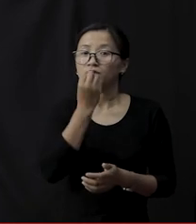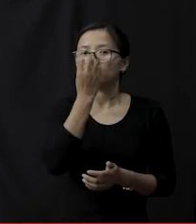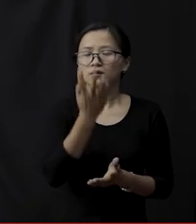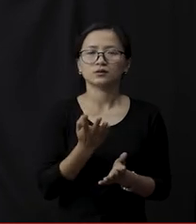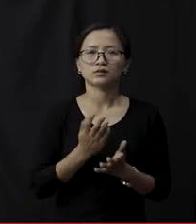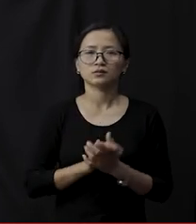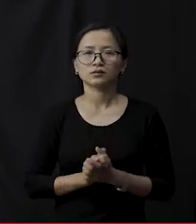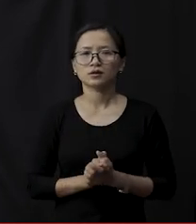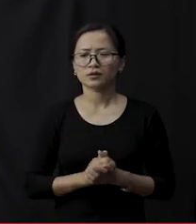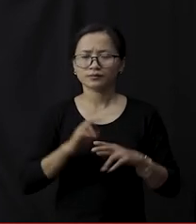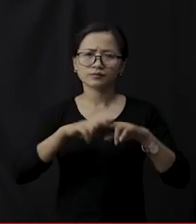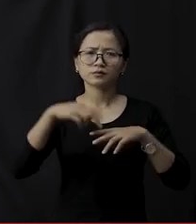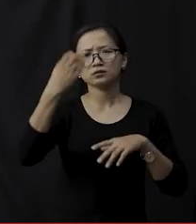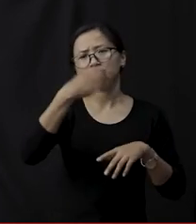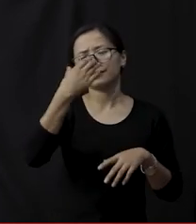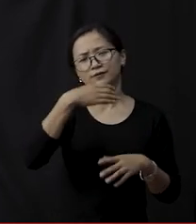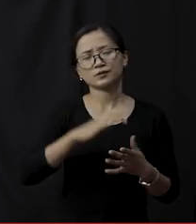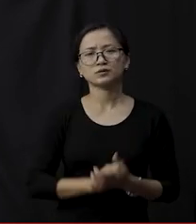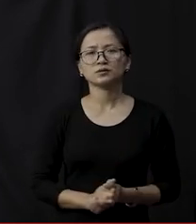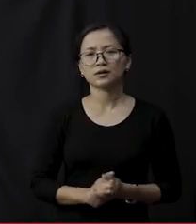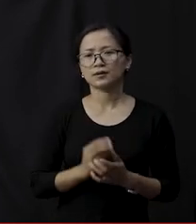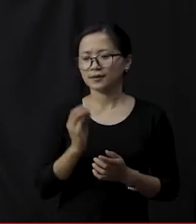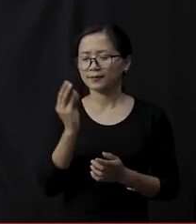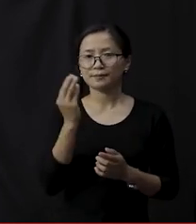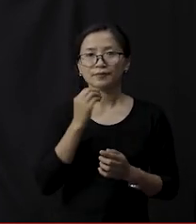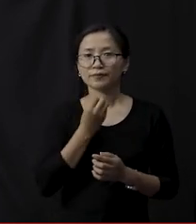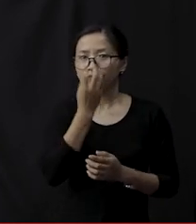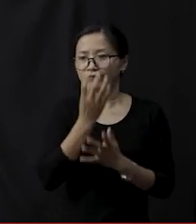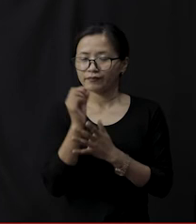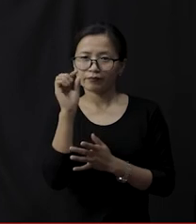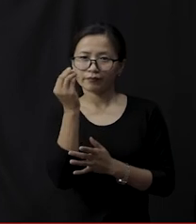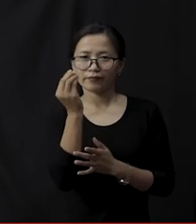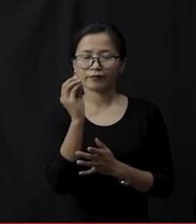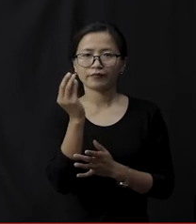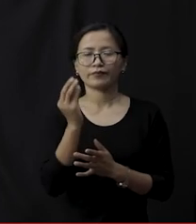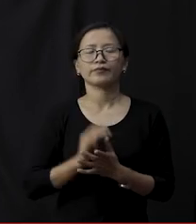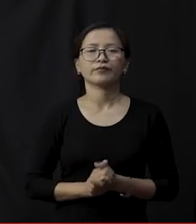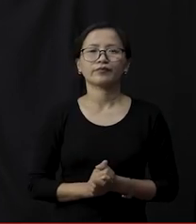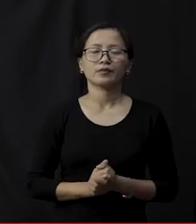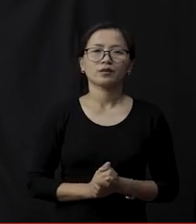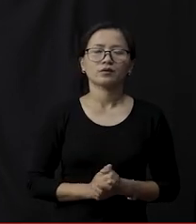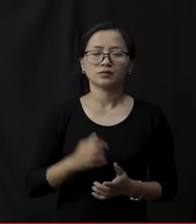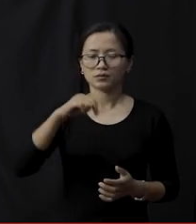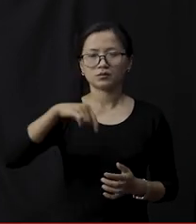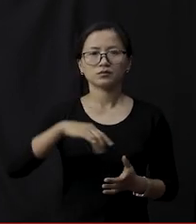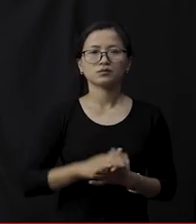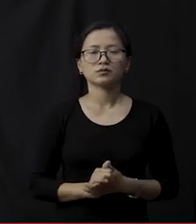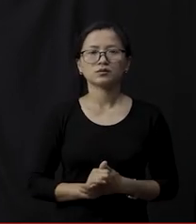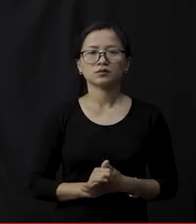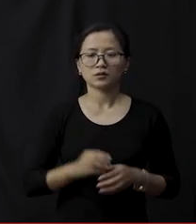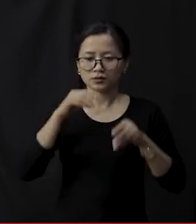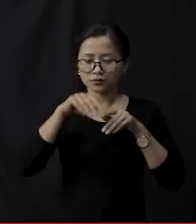flowers, we'll see fruits and buds. Okay? Now, in